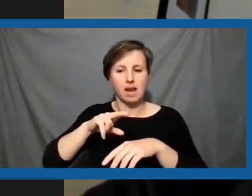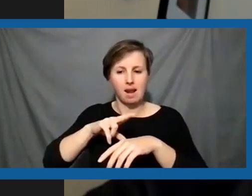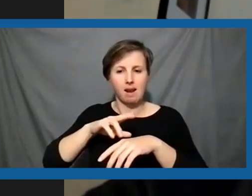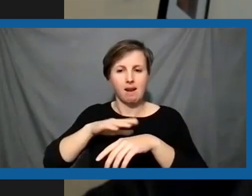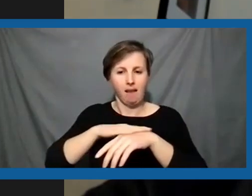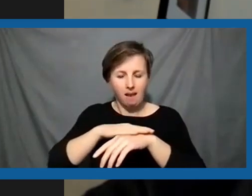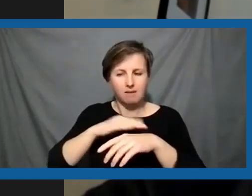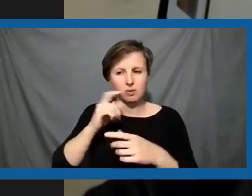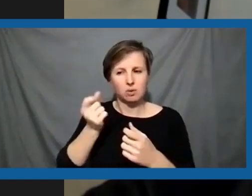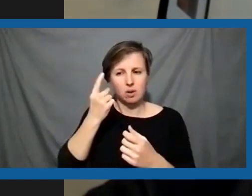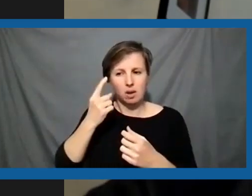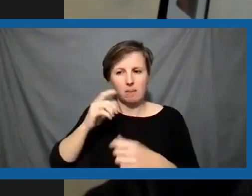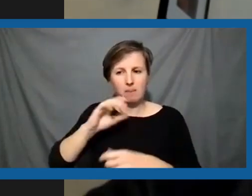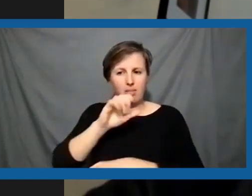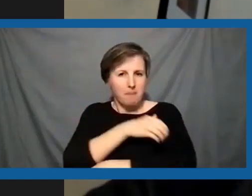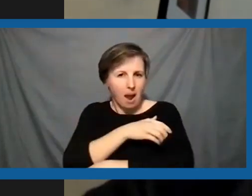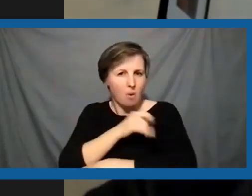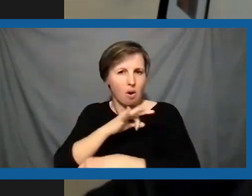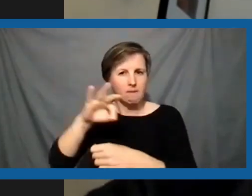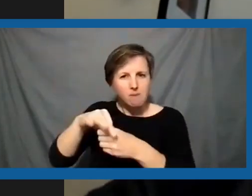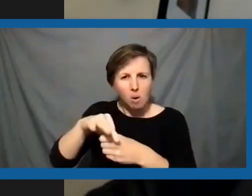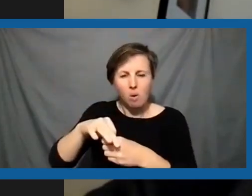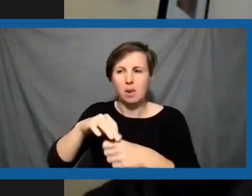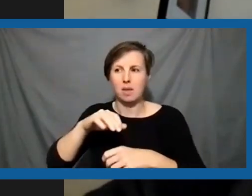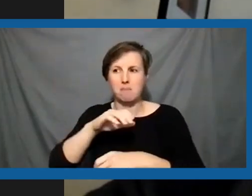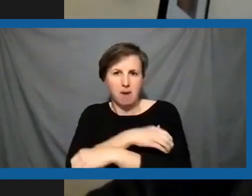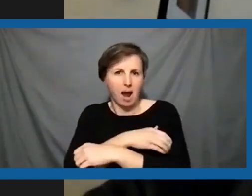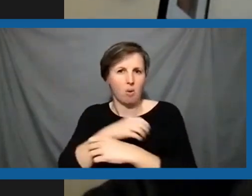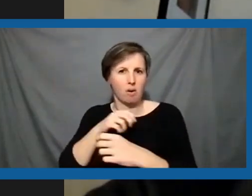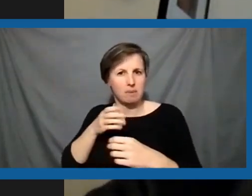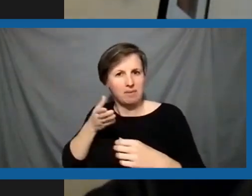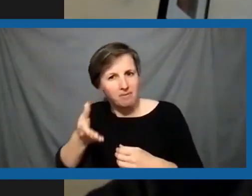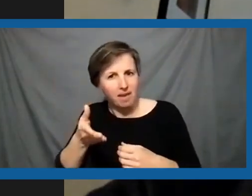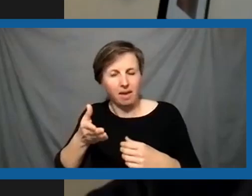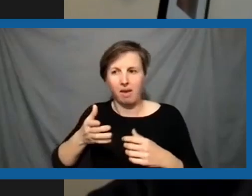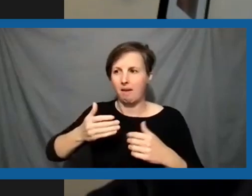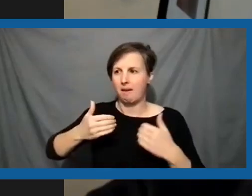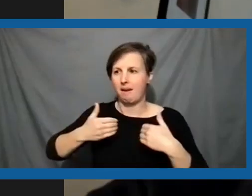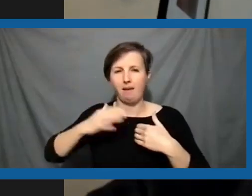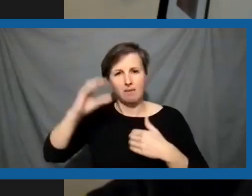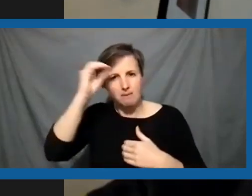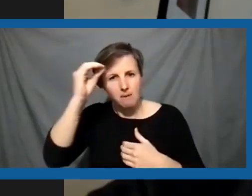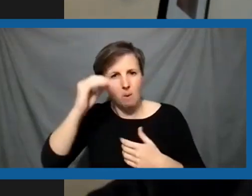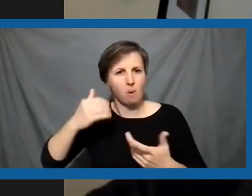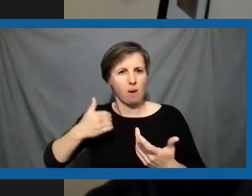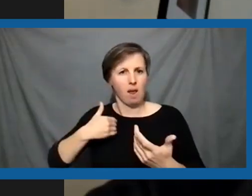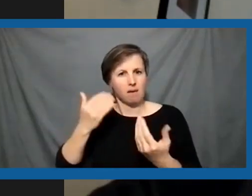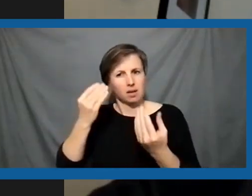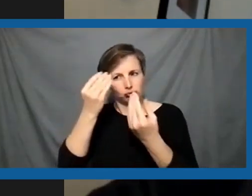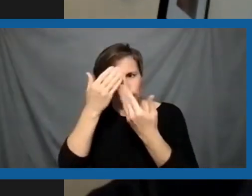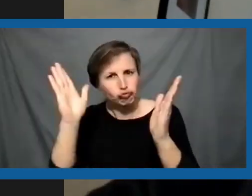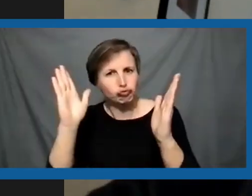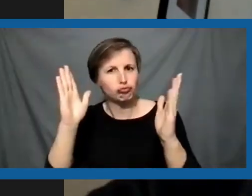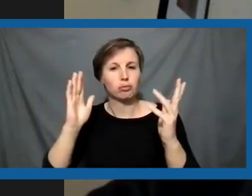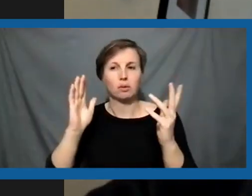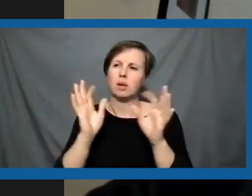your vote and the power of being at the table and having a voice is so vital. It's so important to us. I